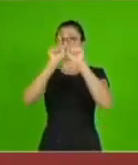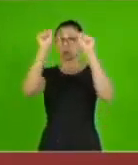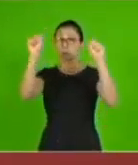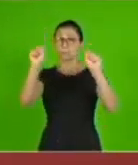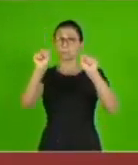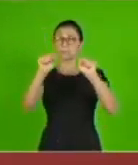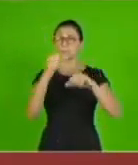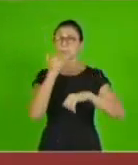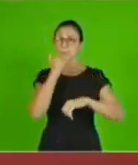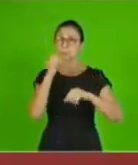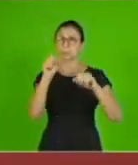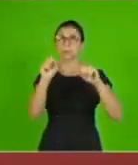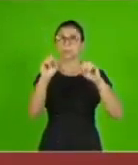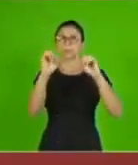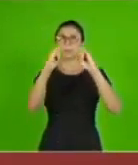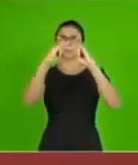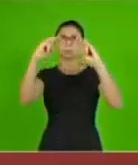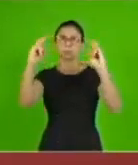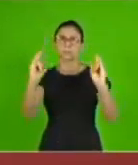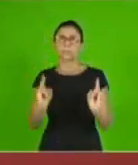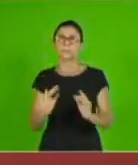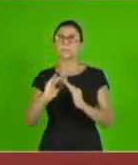the Holy Spirit was poured out.